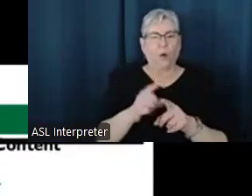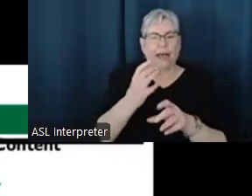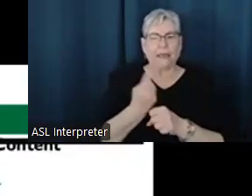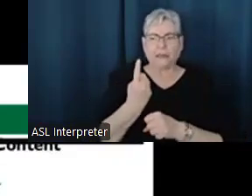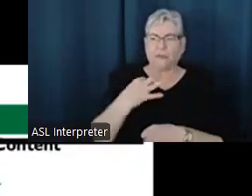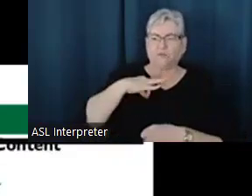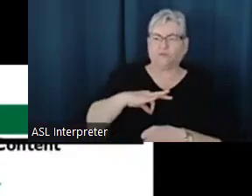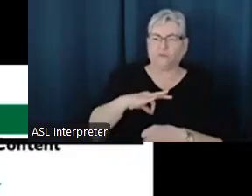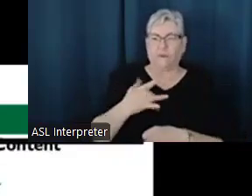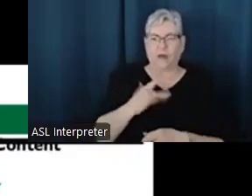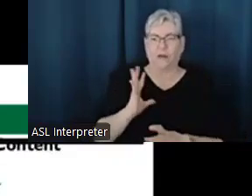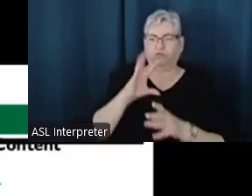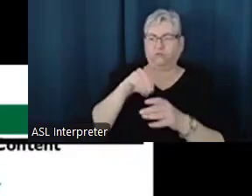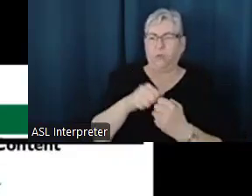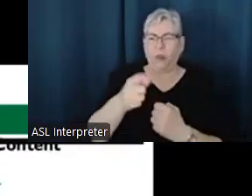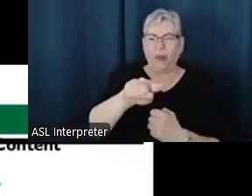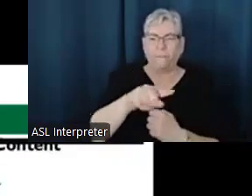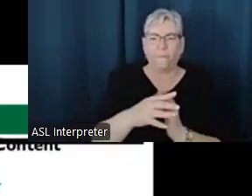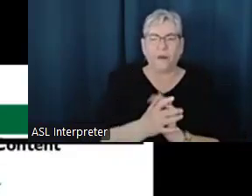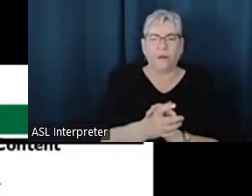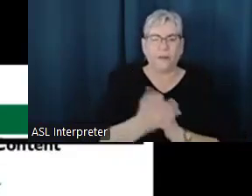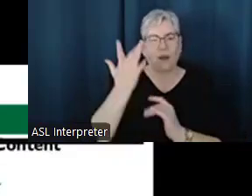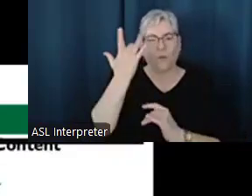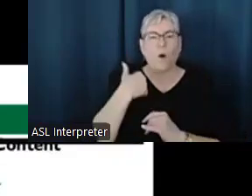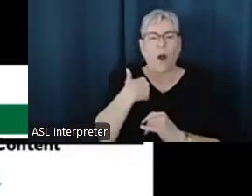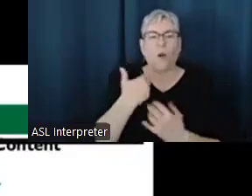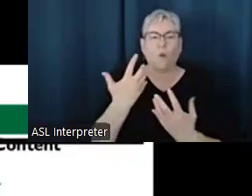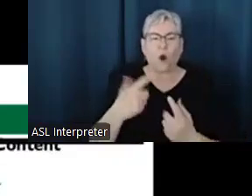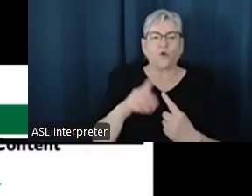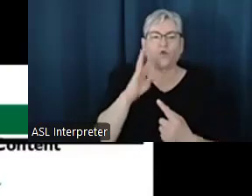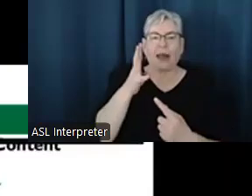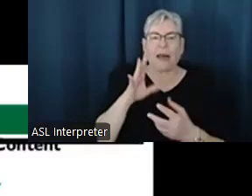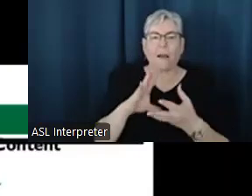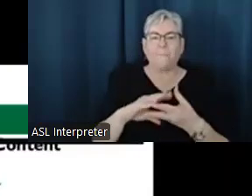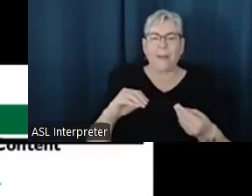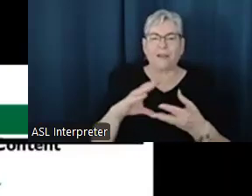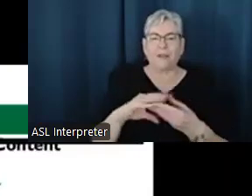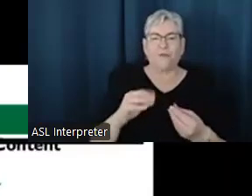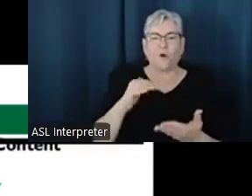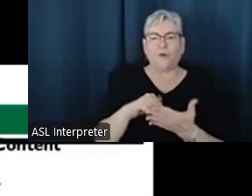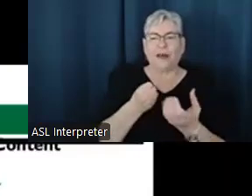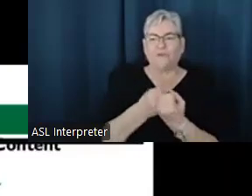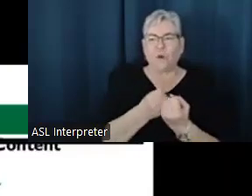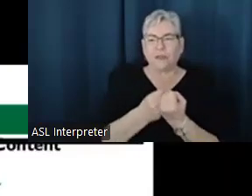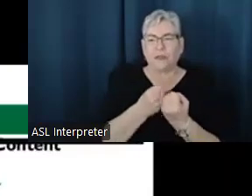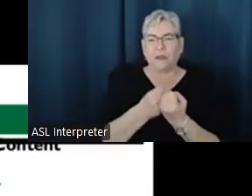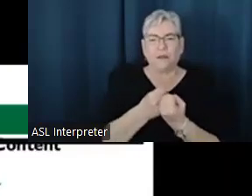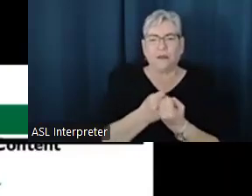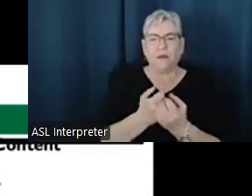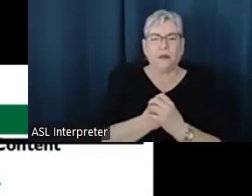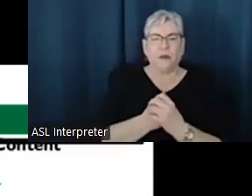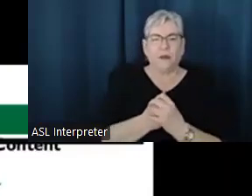in that community, which is why we do want to create a method of reinforcement. We